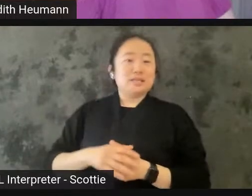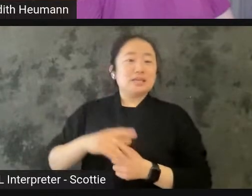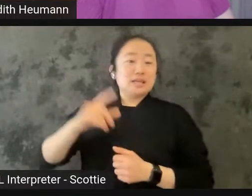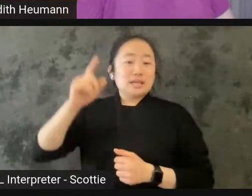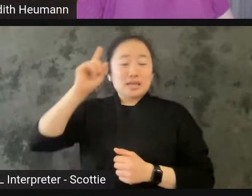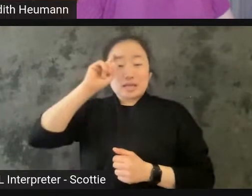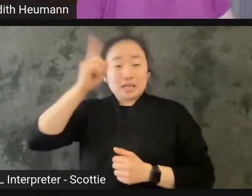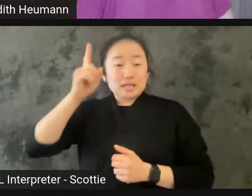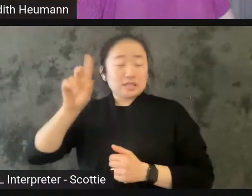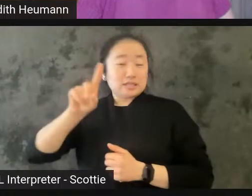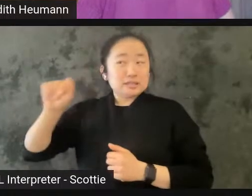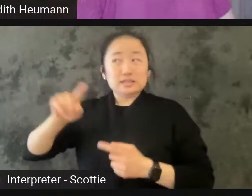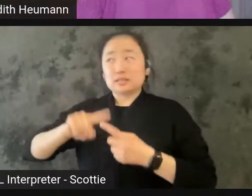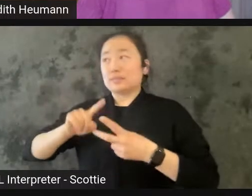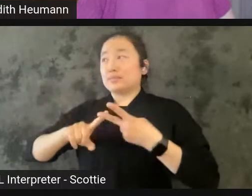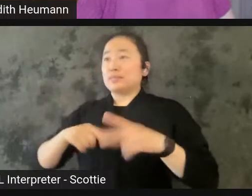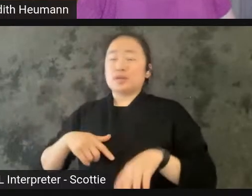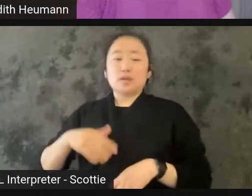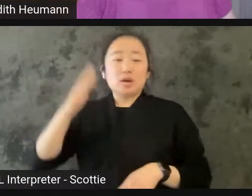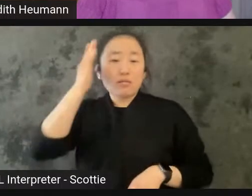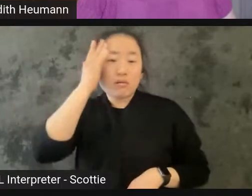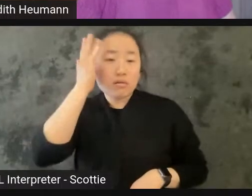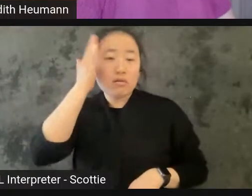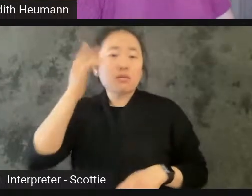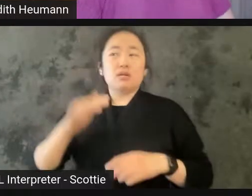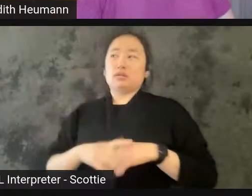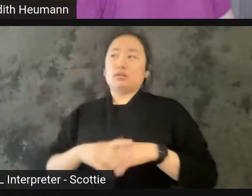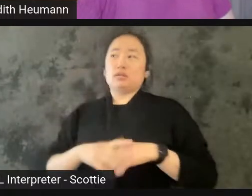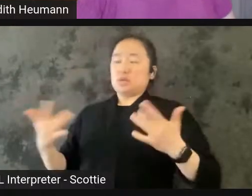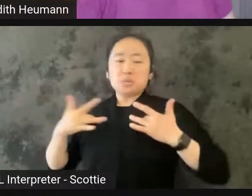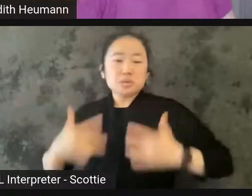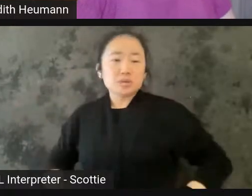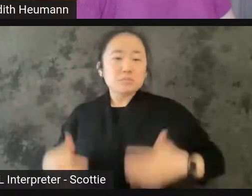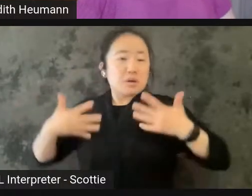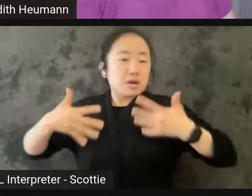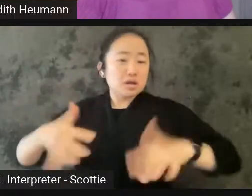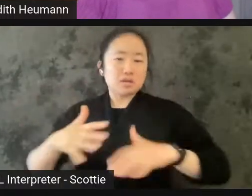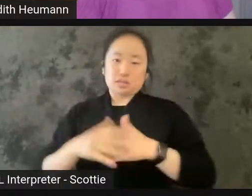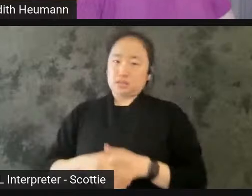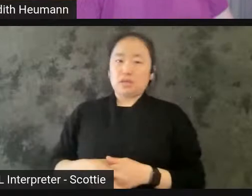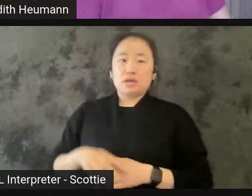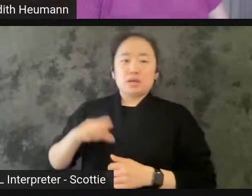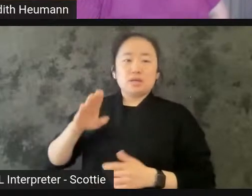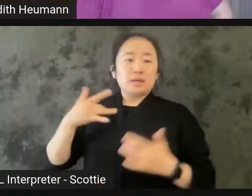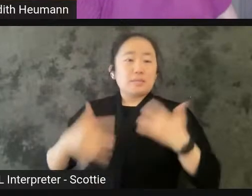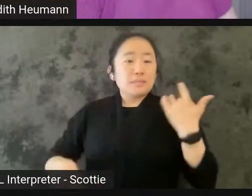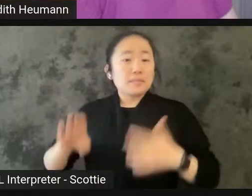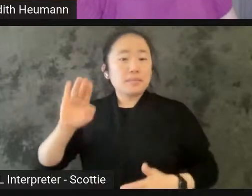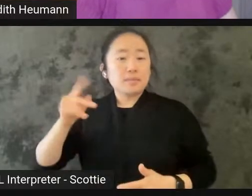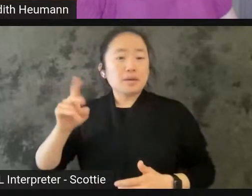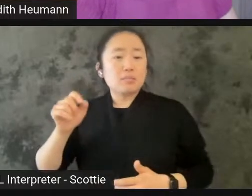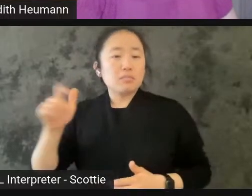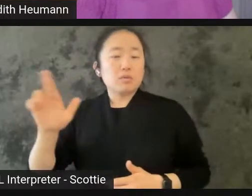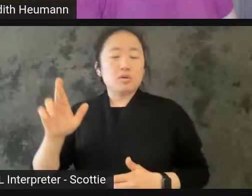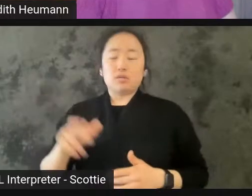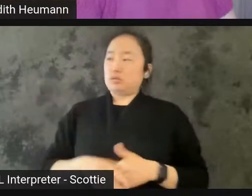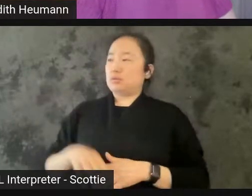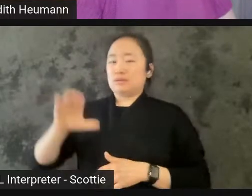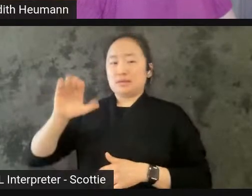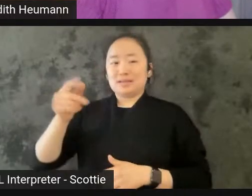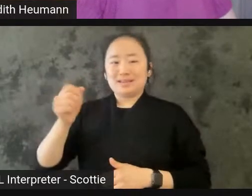disabilities, but people with depression, anxiety, bipolar, cancer, on and on and on and